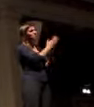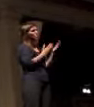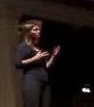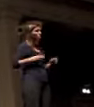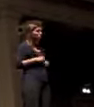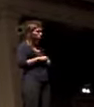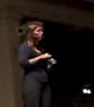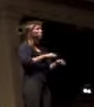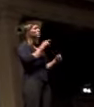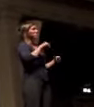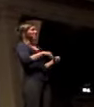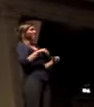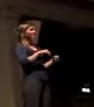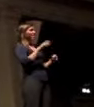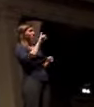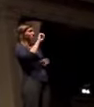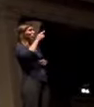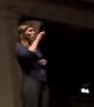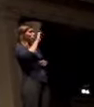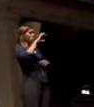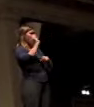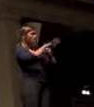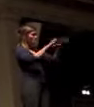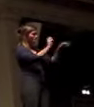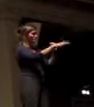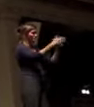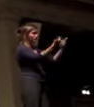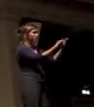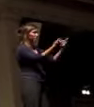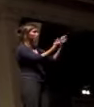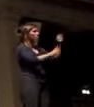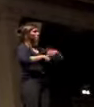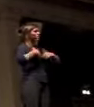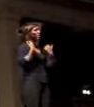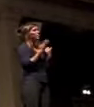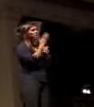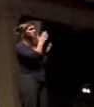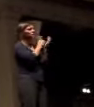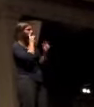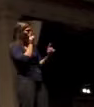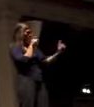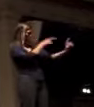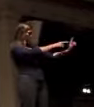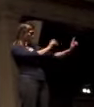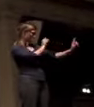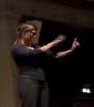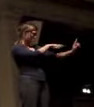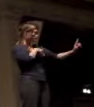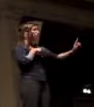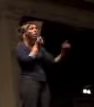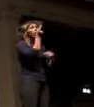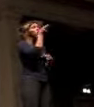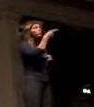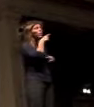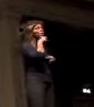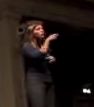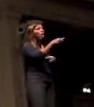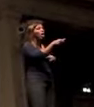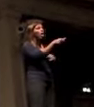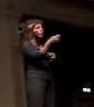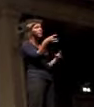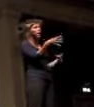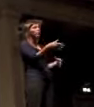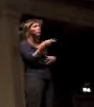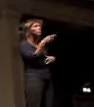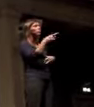game we call life, someone will pick you first, and it will only make it sweeter. You are not someone's hatred. You are not what you were called. You are a movement.